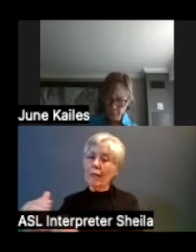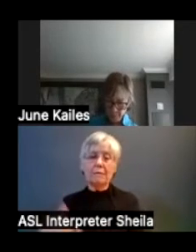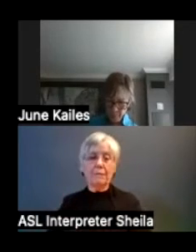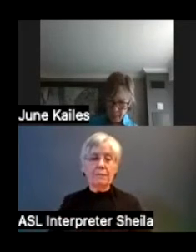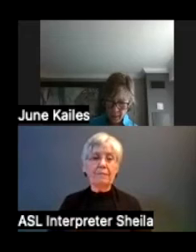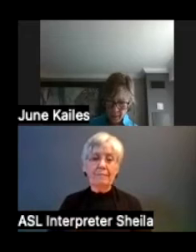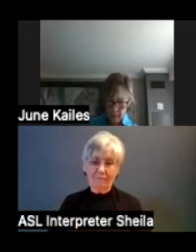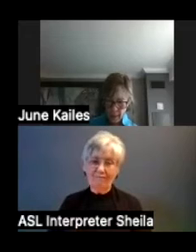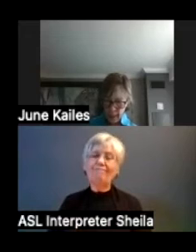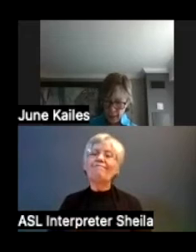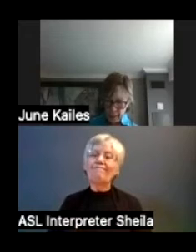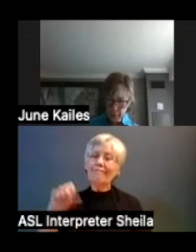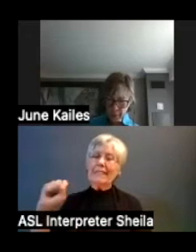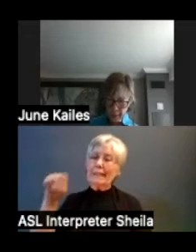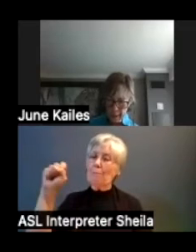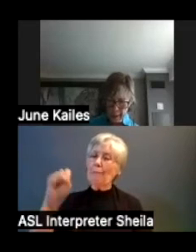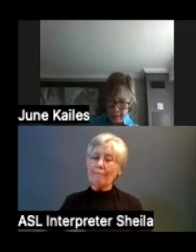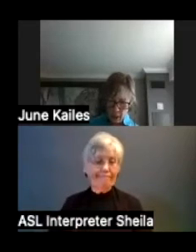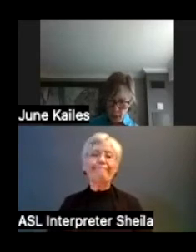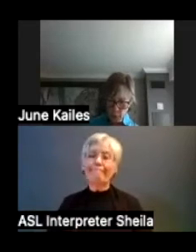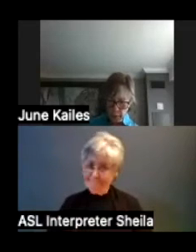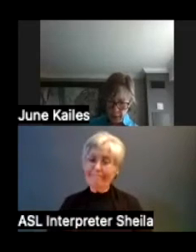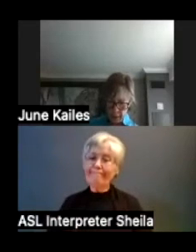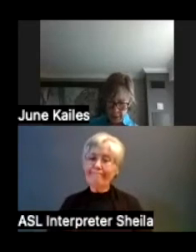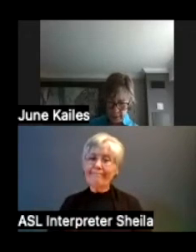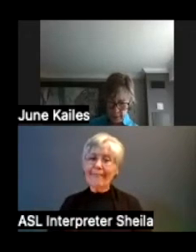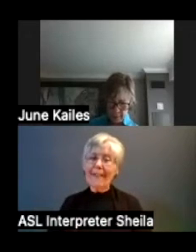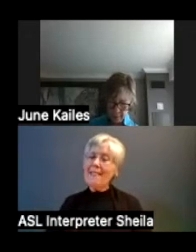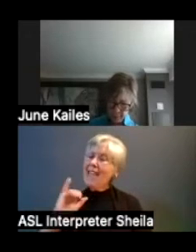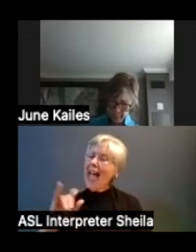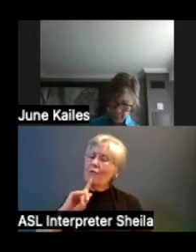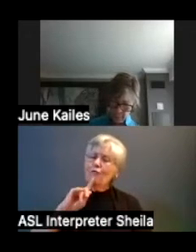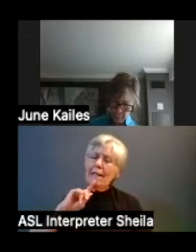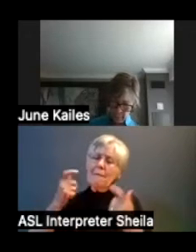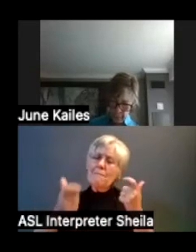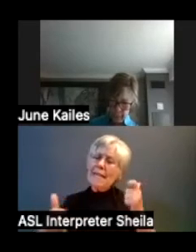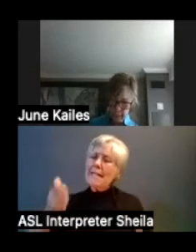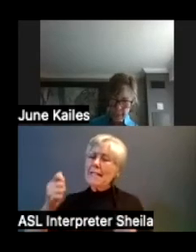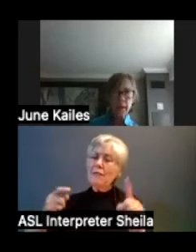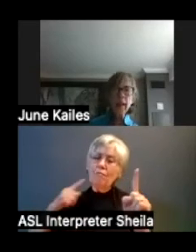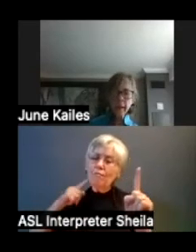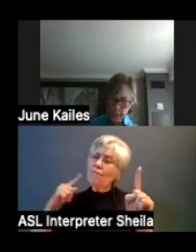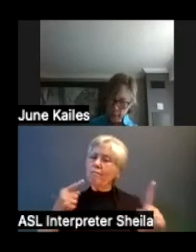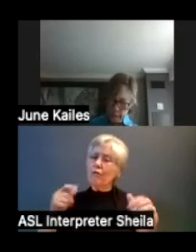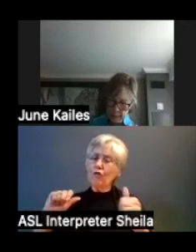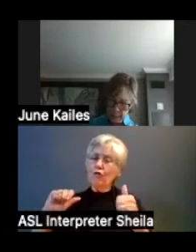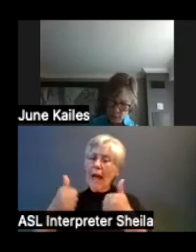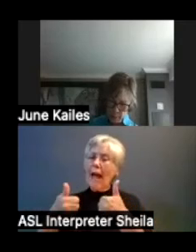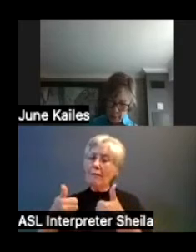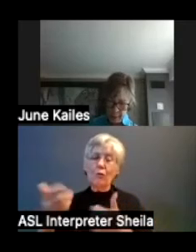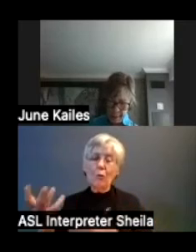Yep. It's really the ultimate challenge is